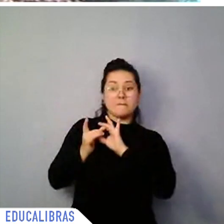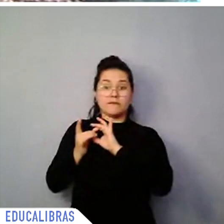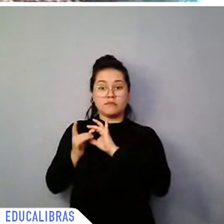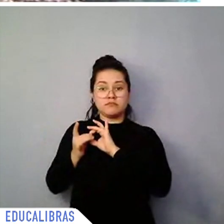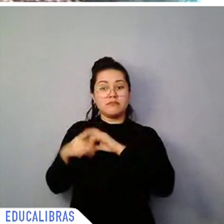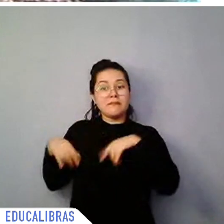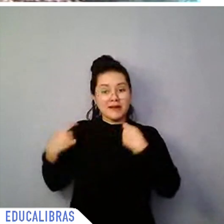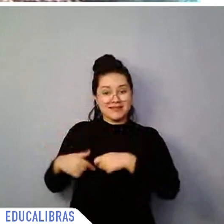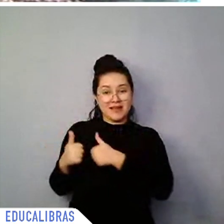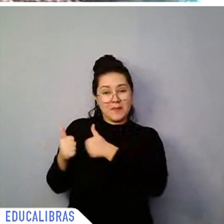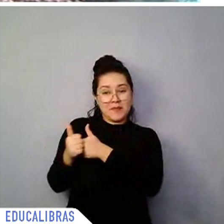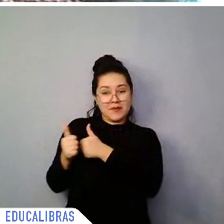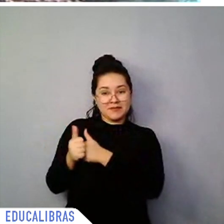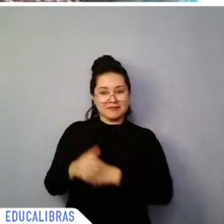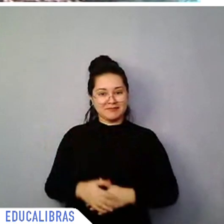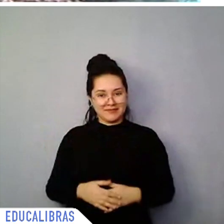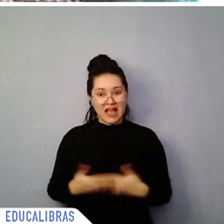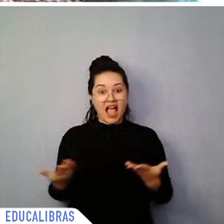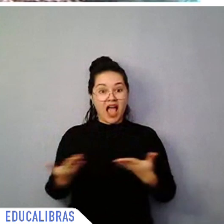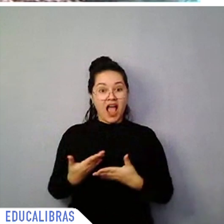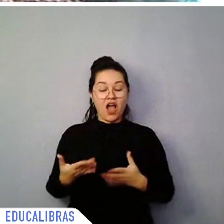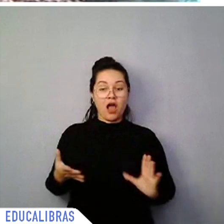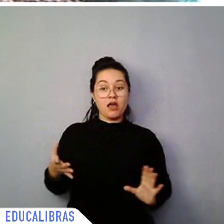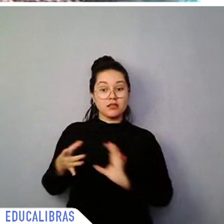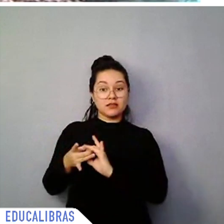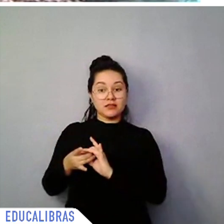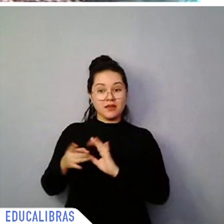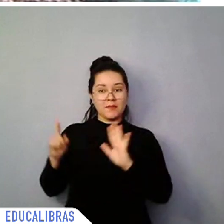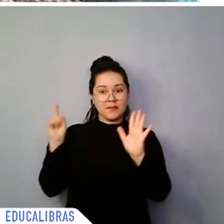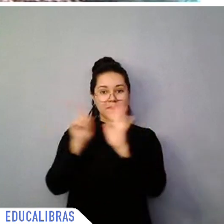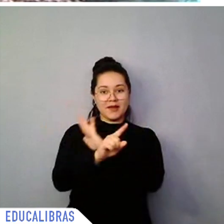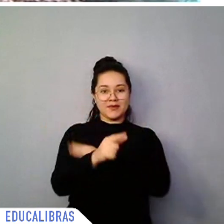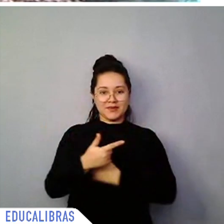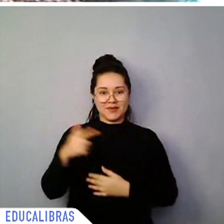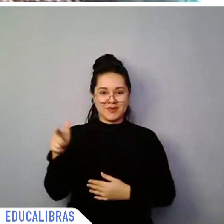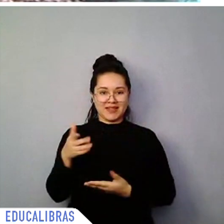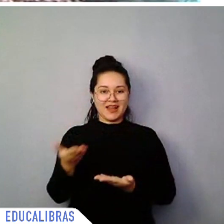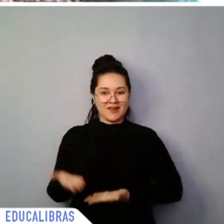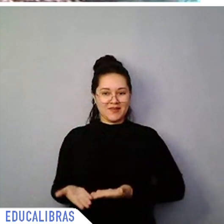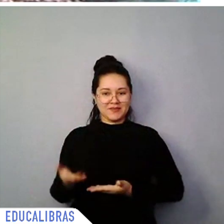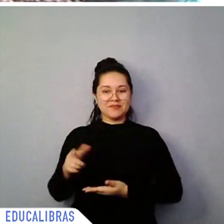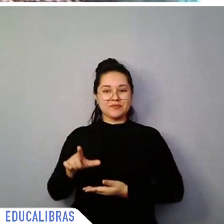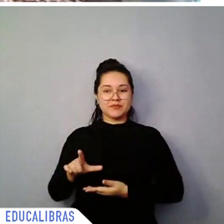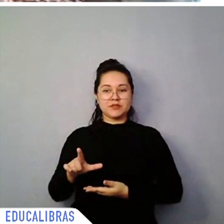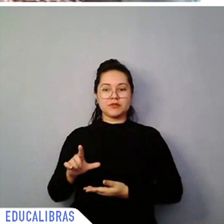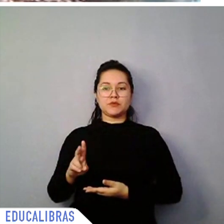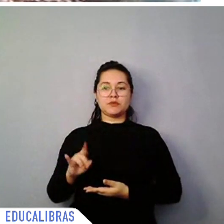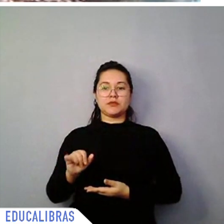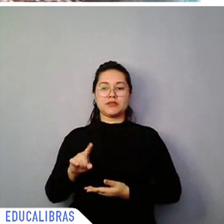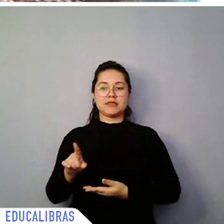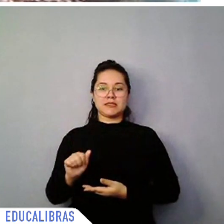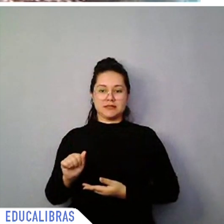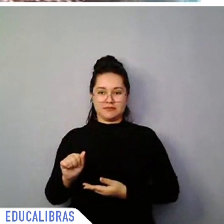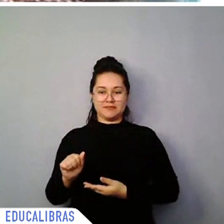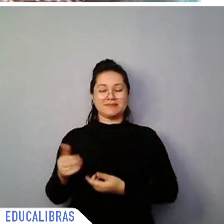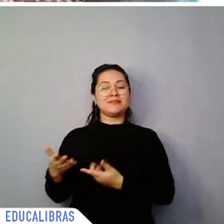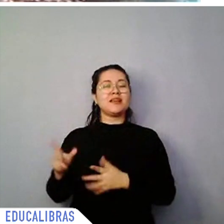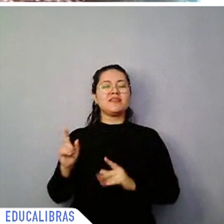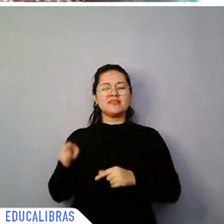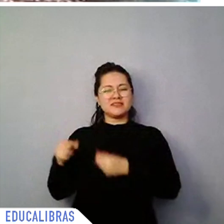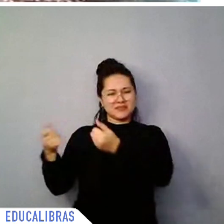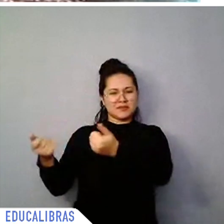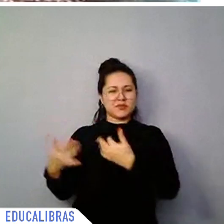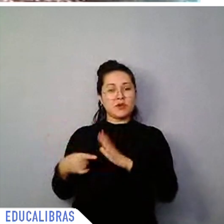is all about. So just to use what you said, and I'm going to ask another question